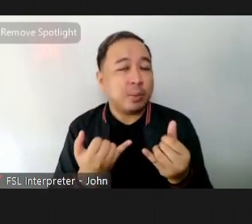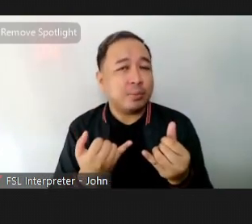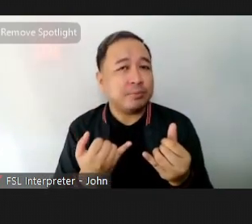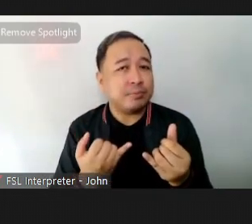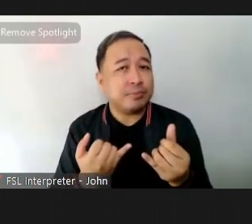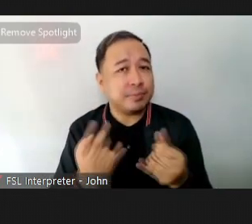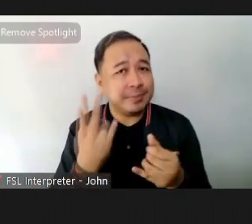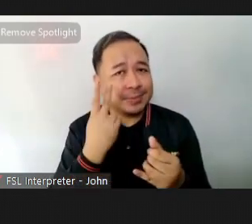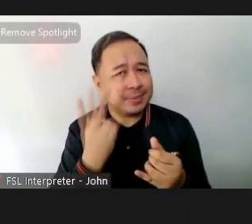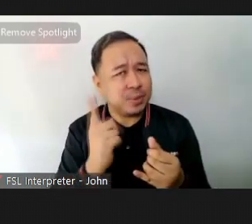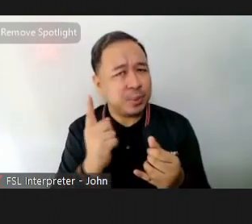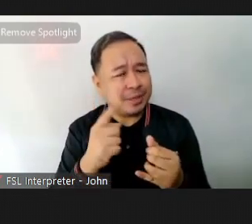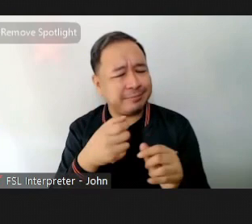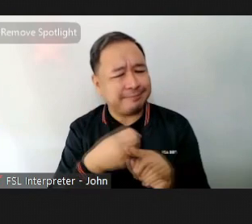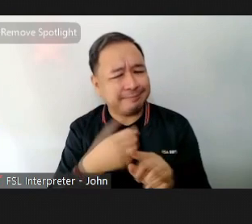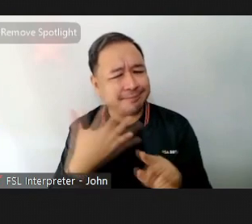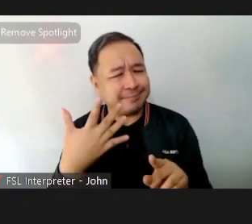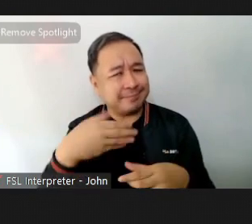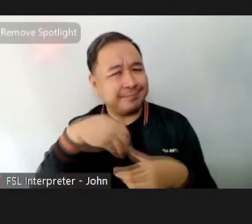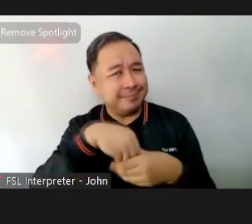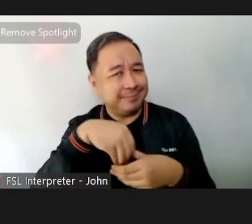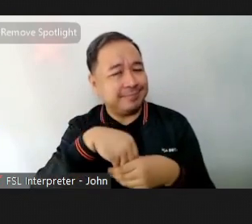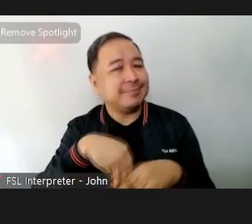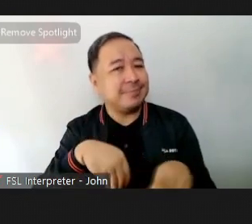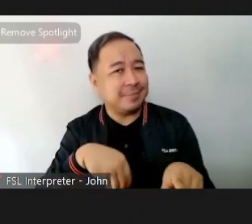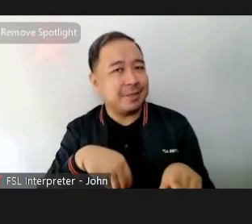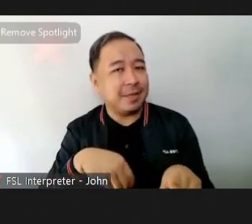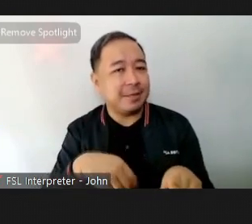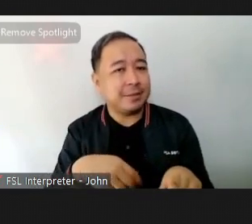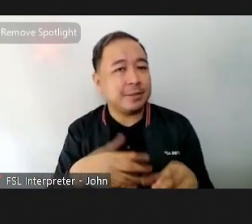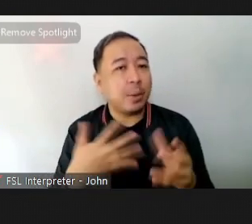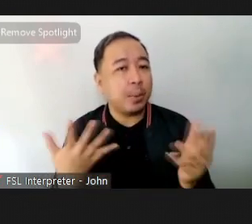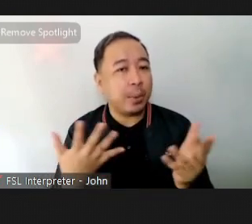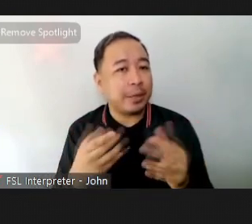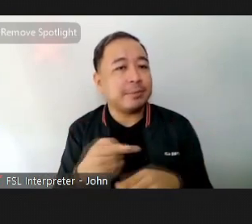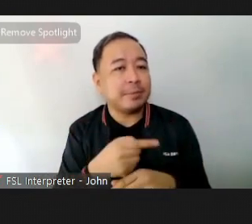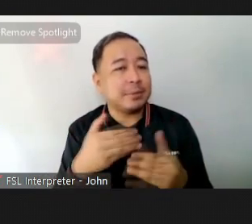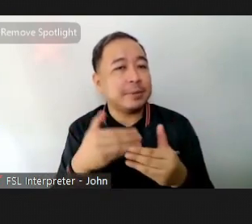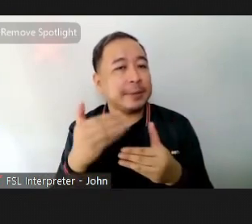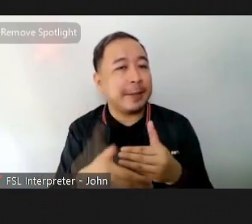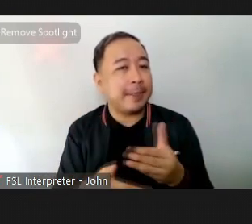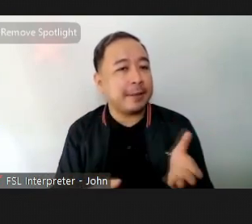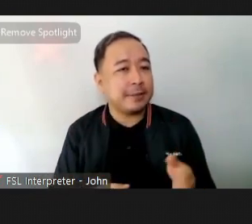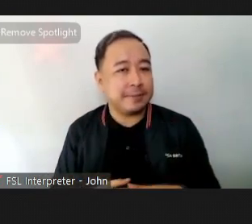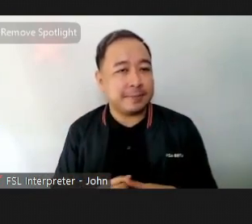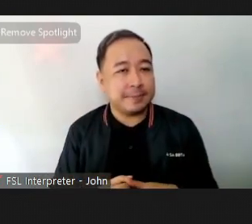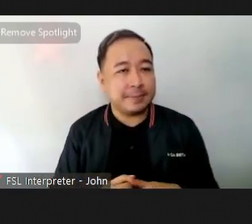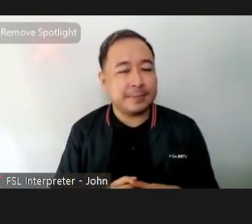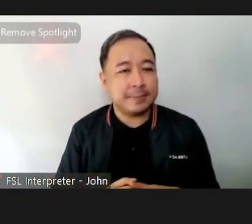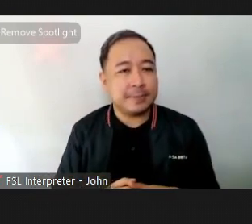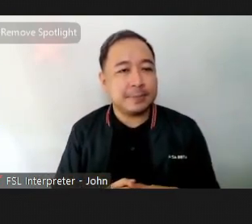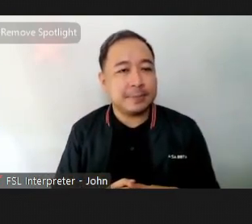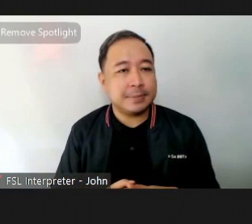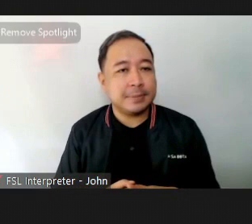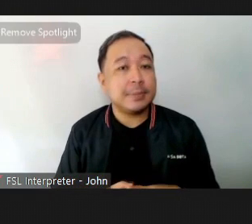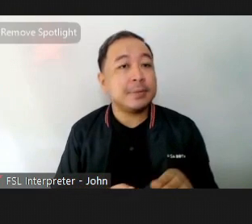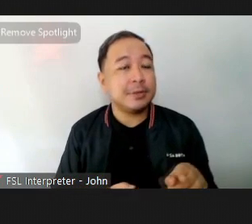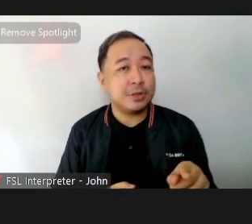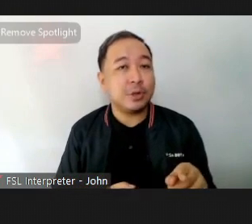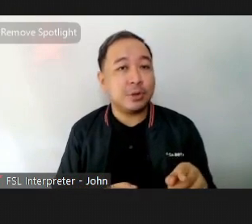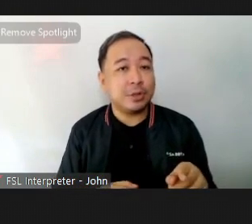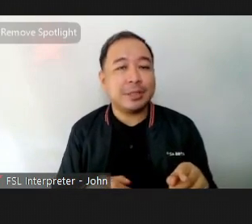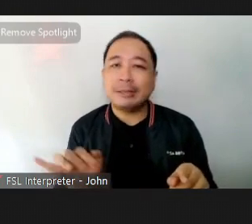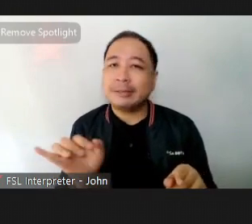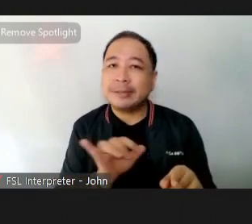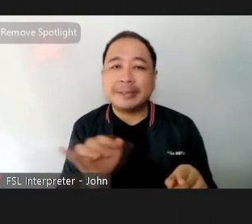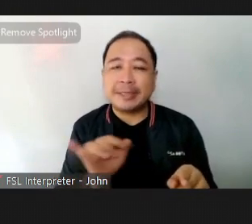ba yung linalaman ng ating component 4, makikita natin siya sa next slide. So ayan, no, katulad ng mga naunang components, parehas lang sila